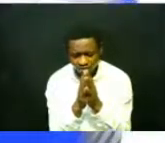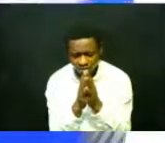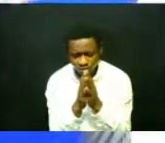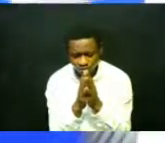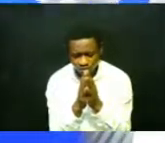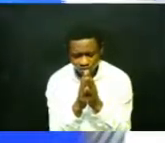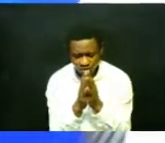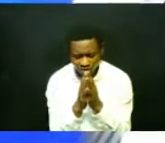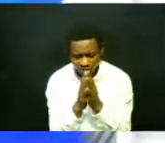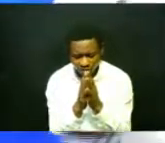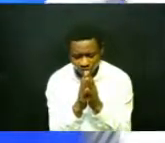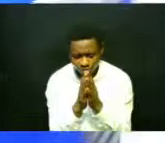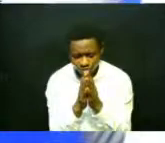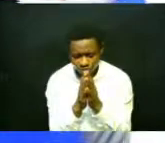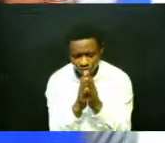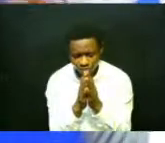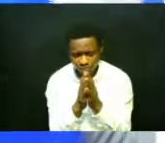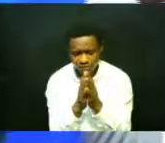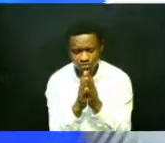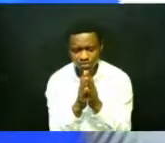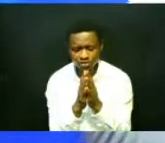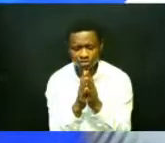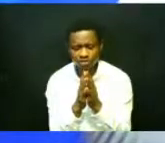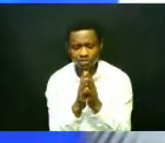Thank you,